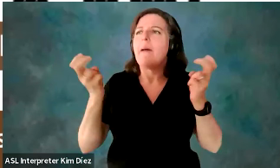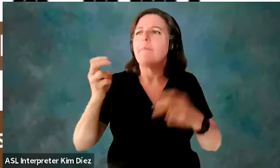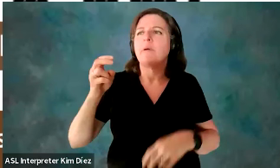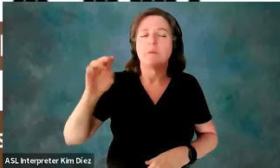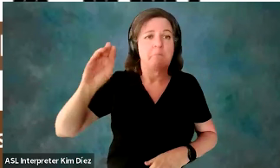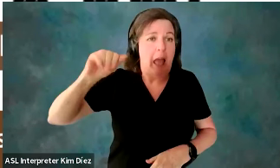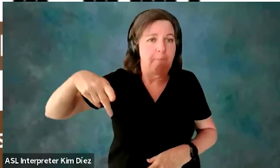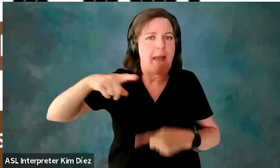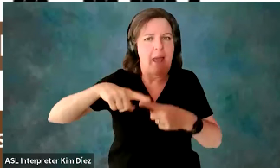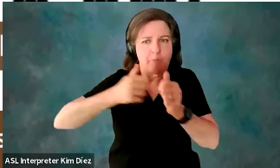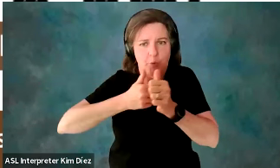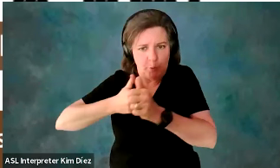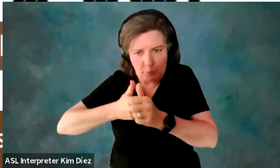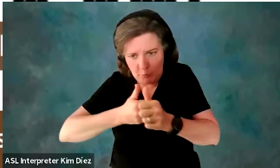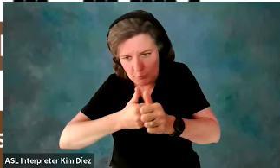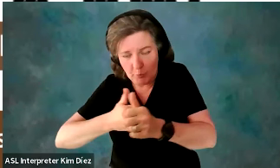to follow,